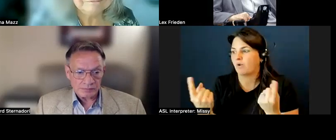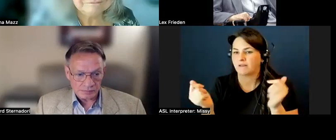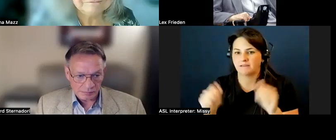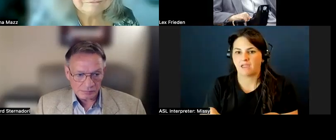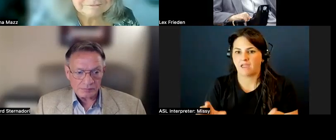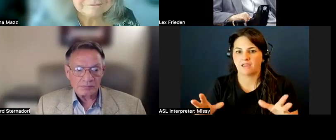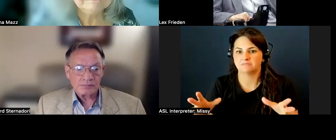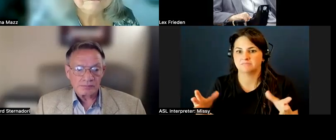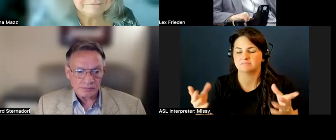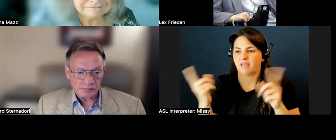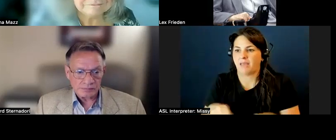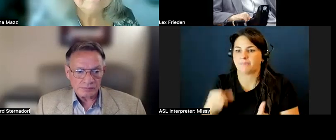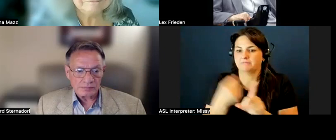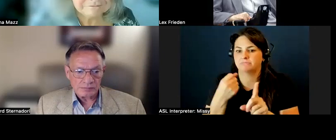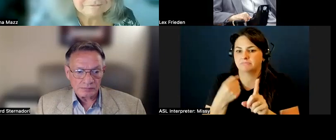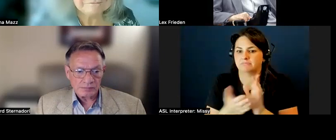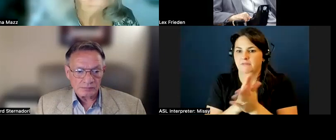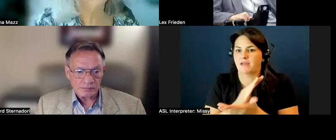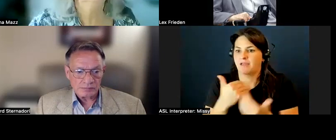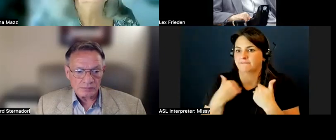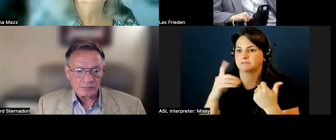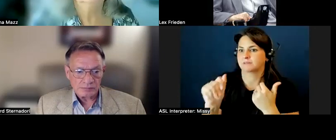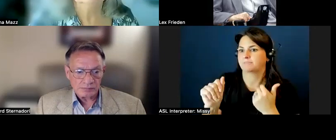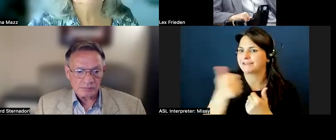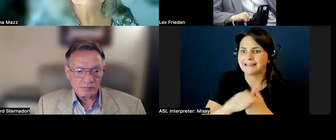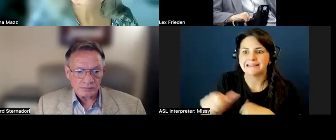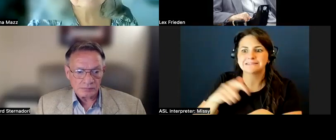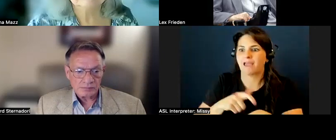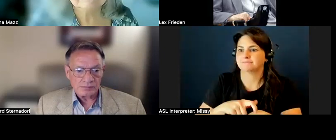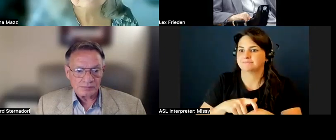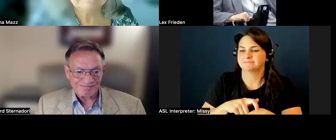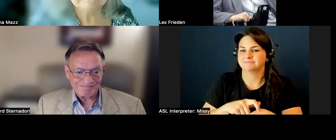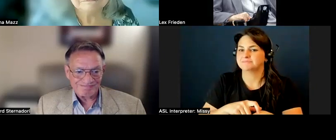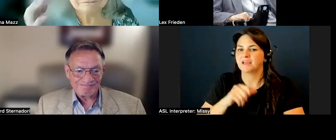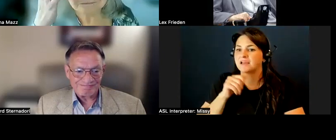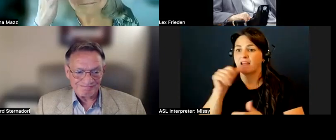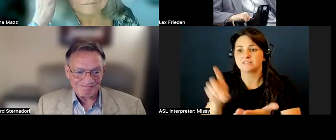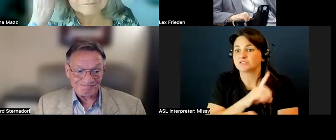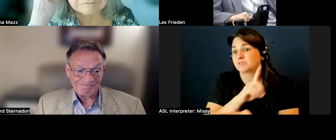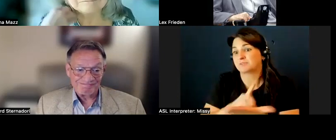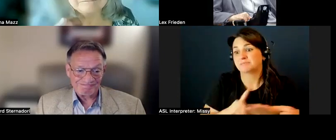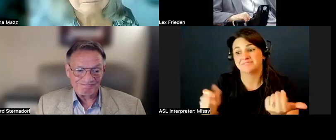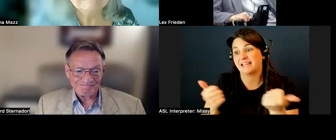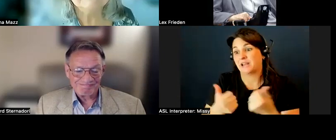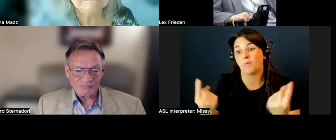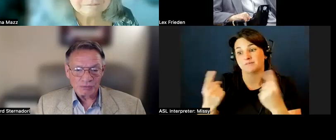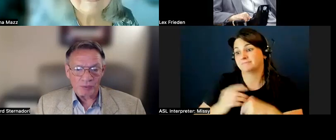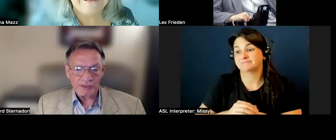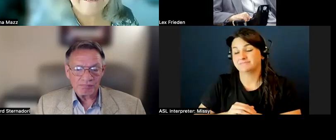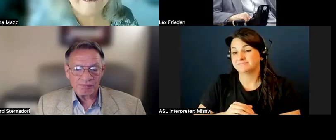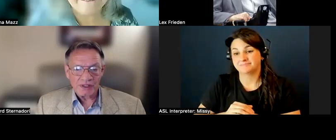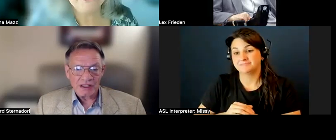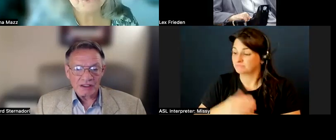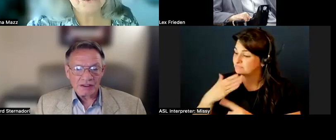any time. It is the one area that is not discriminatory in itself. Good